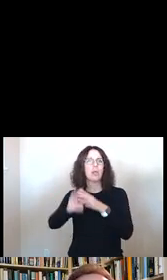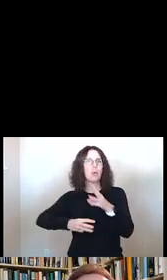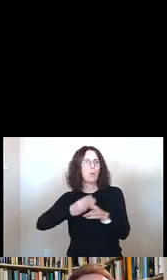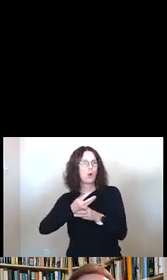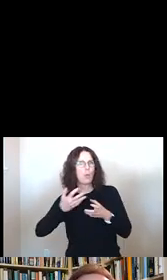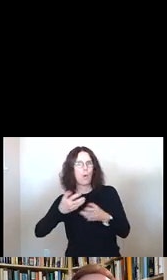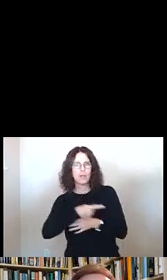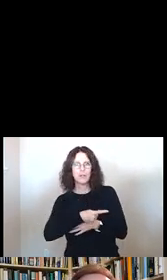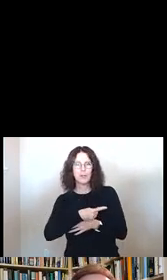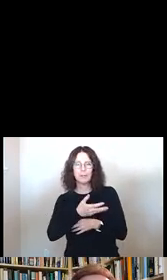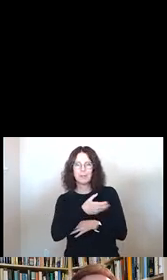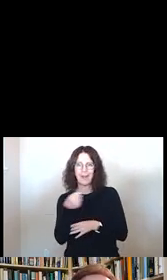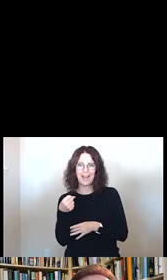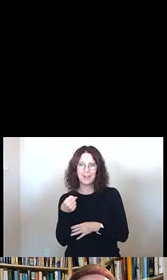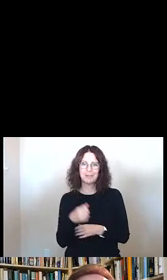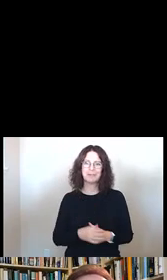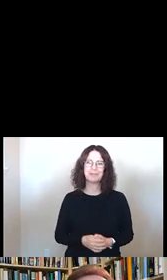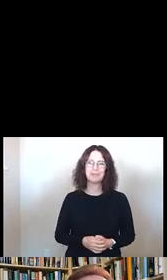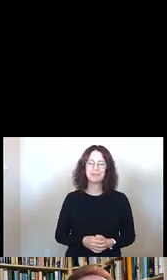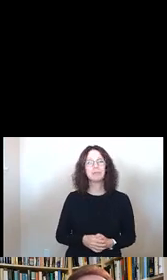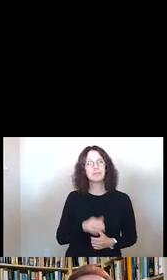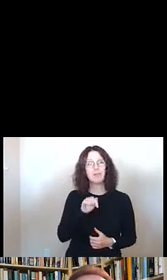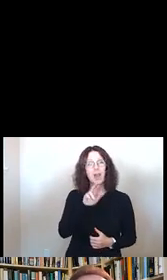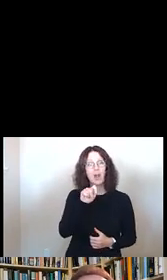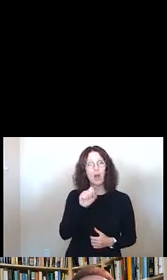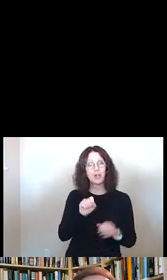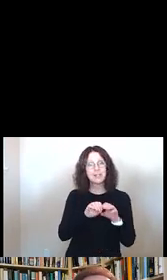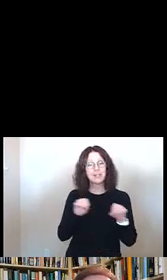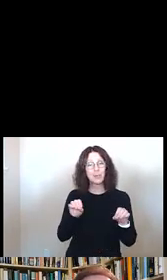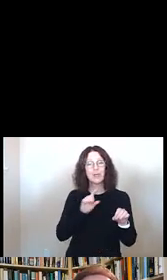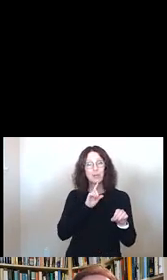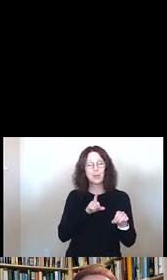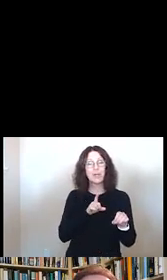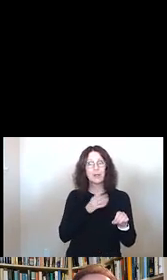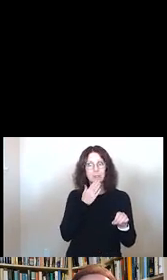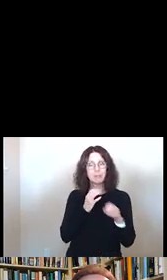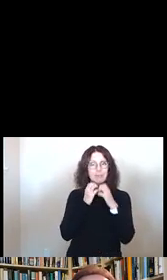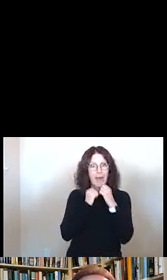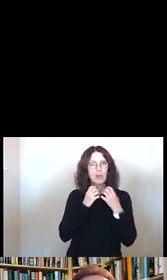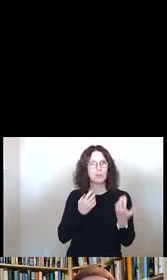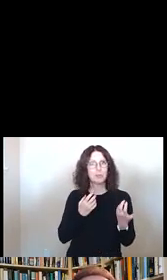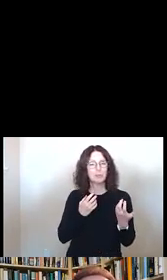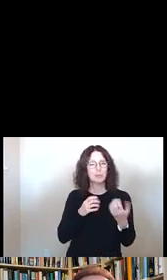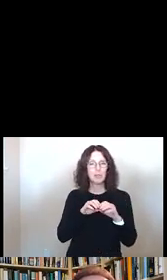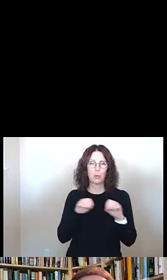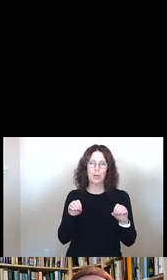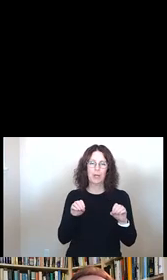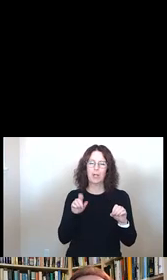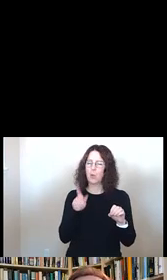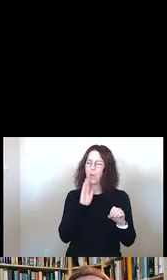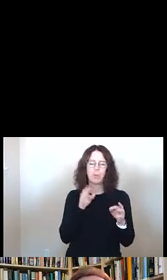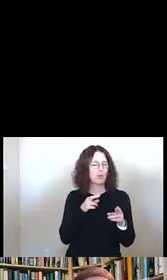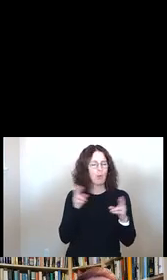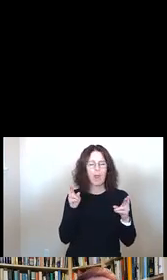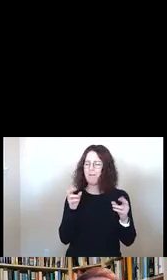degree is a valuable degree, and it will equip you for a whole range of things. Our graduates have gone on to jobs